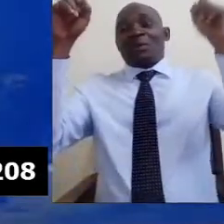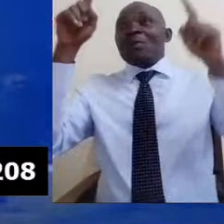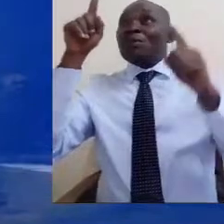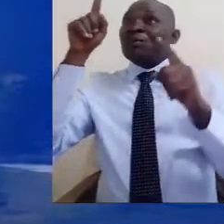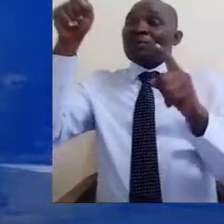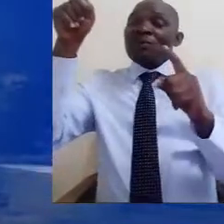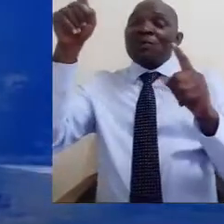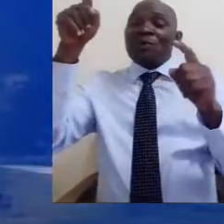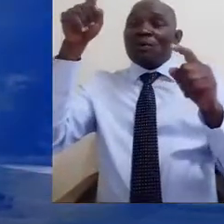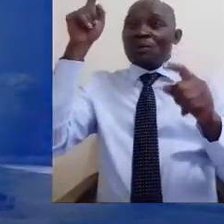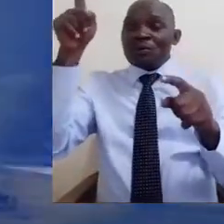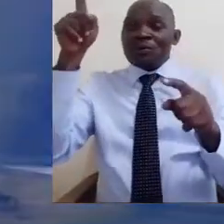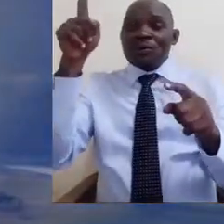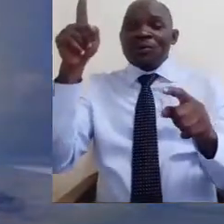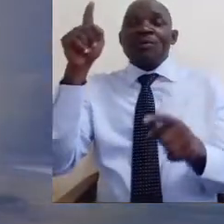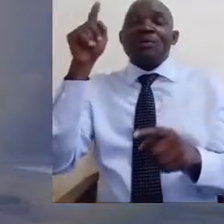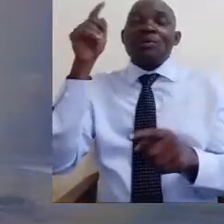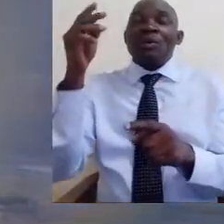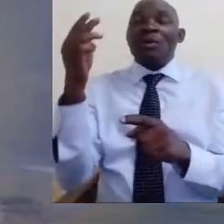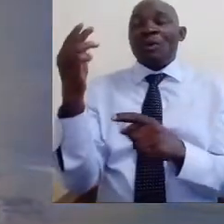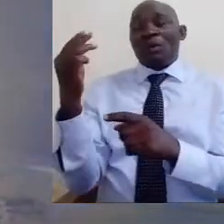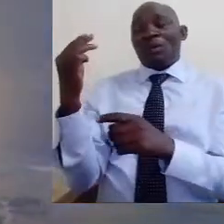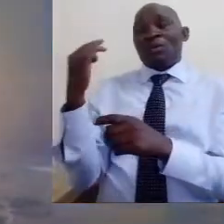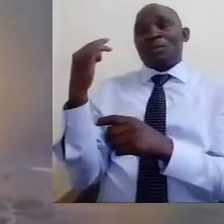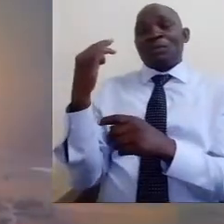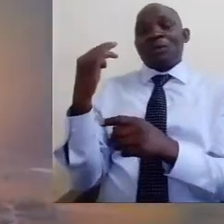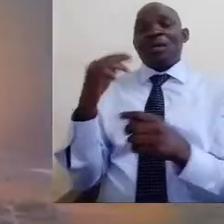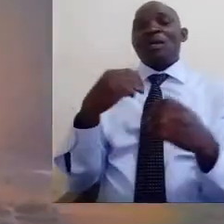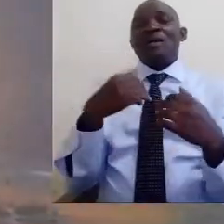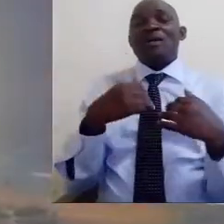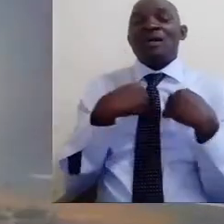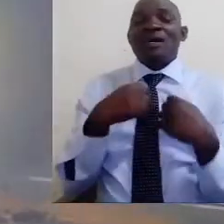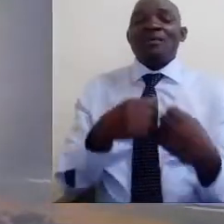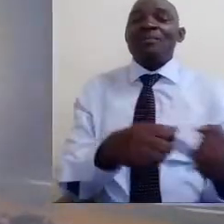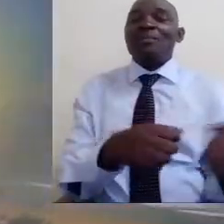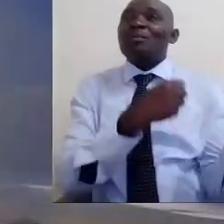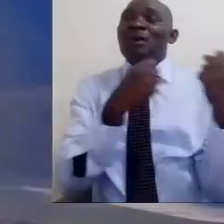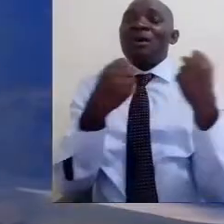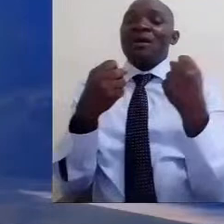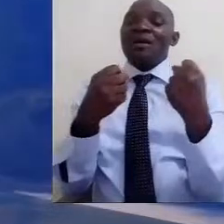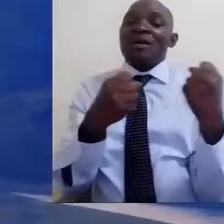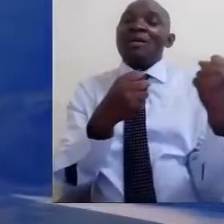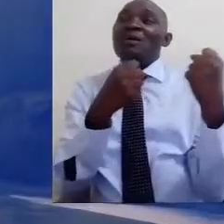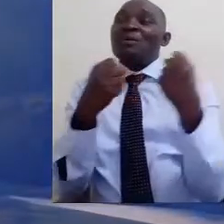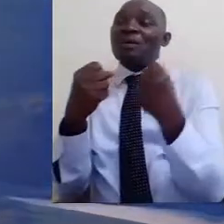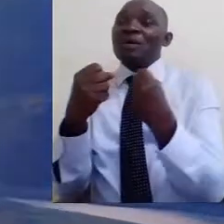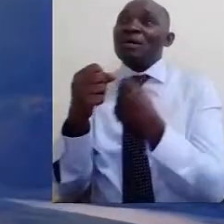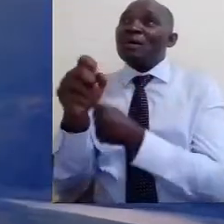Cause walls to fall with your power.